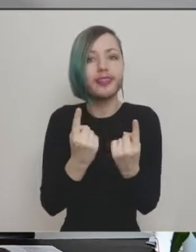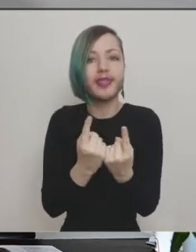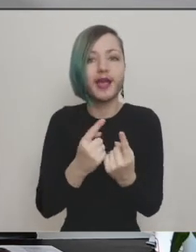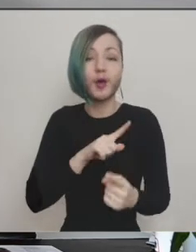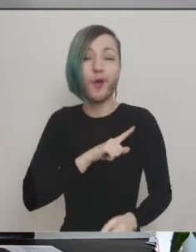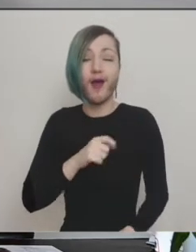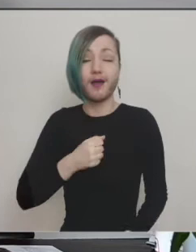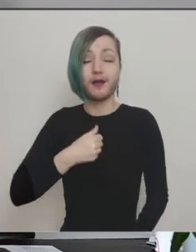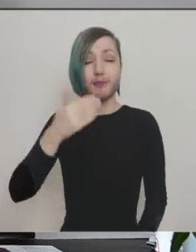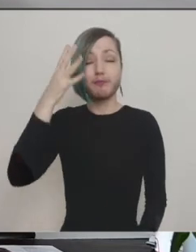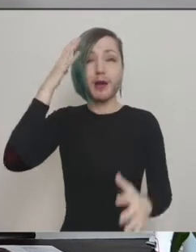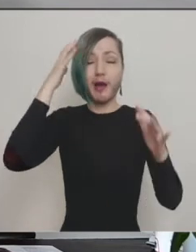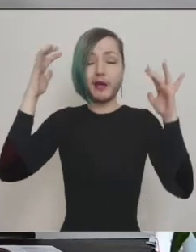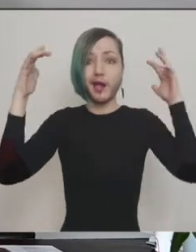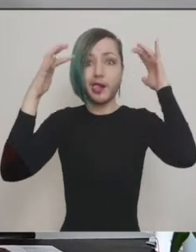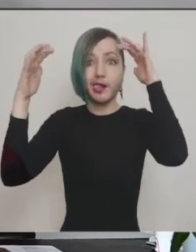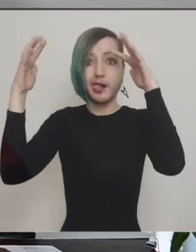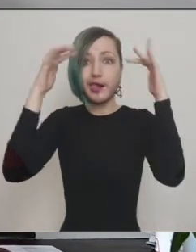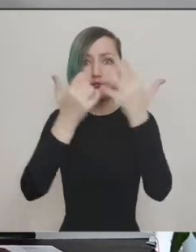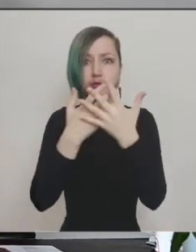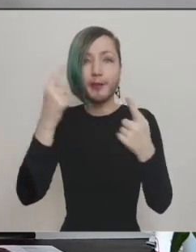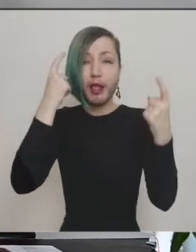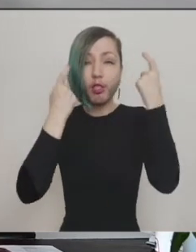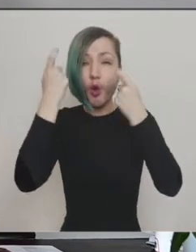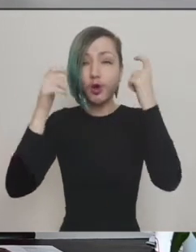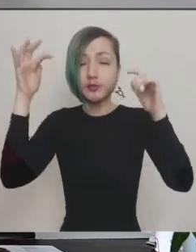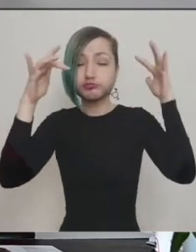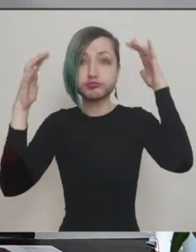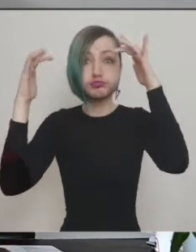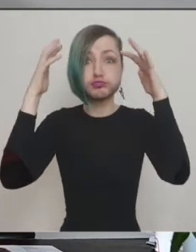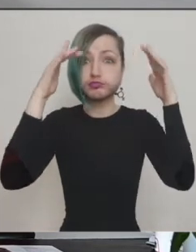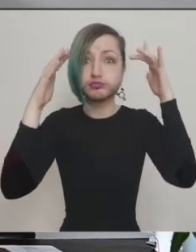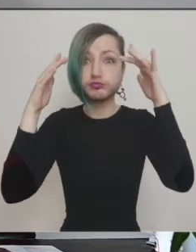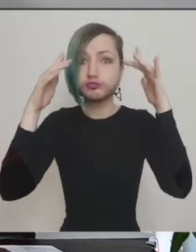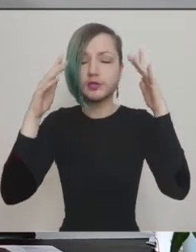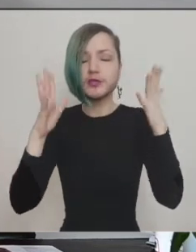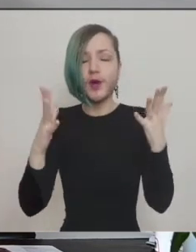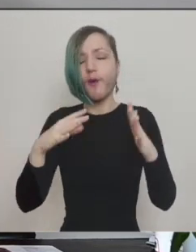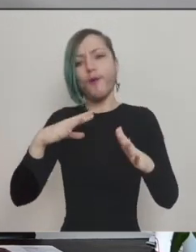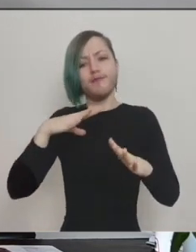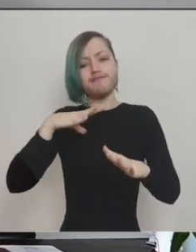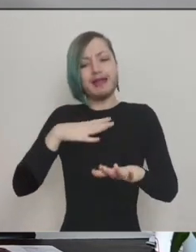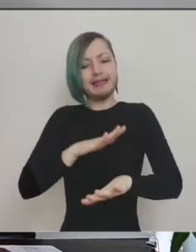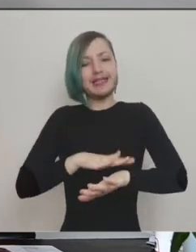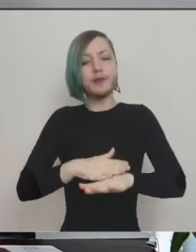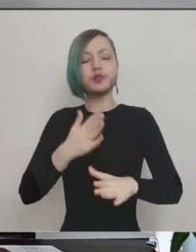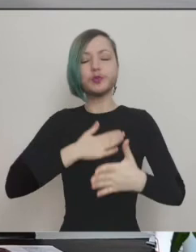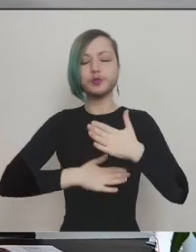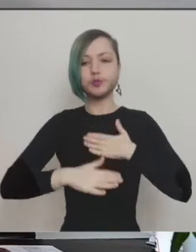can often race and I can need reining in a little bit.